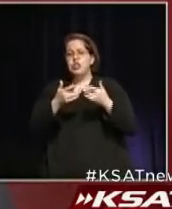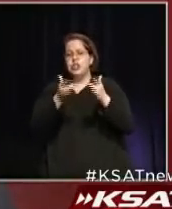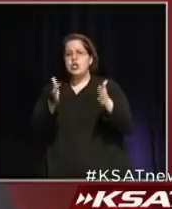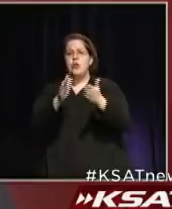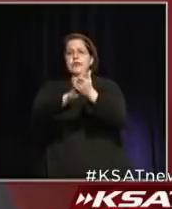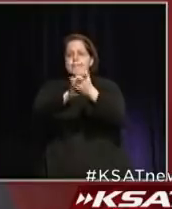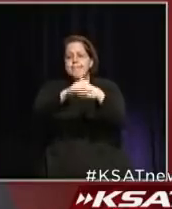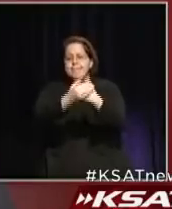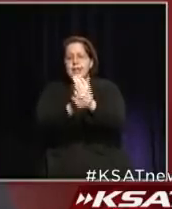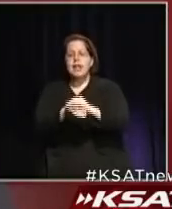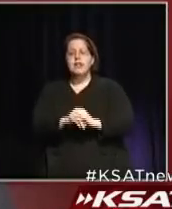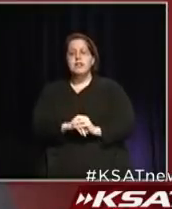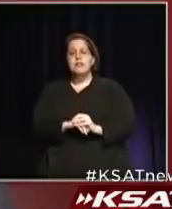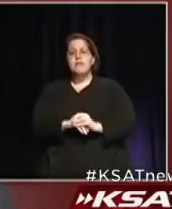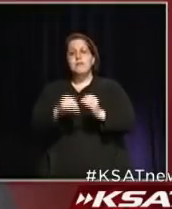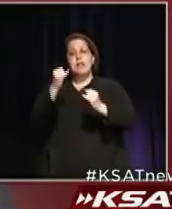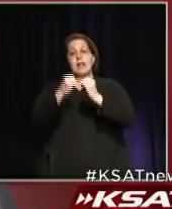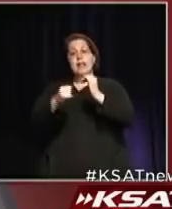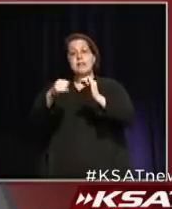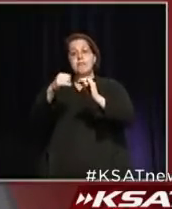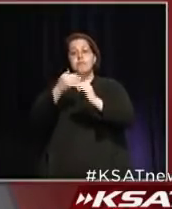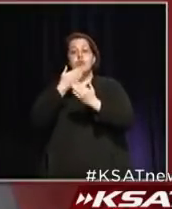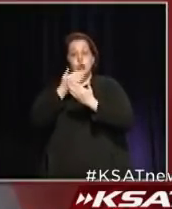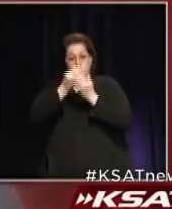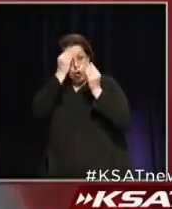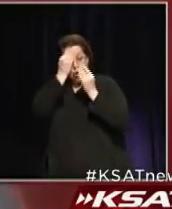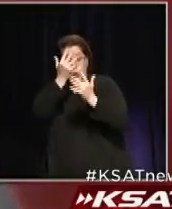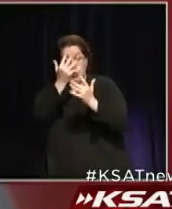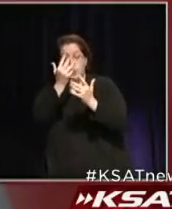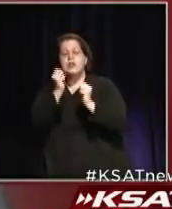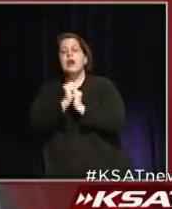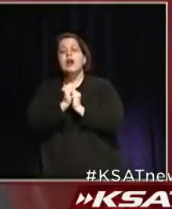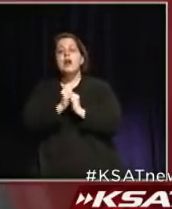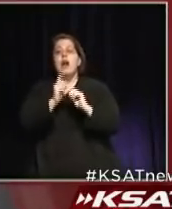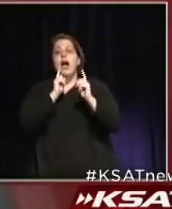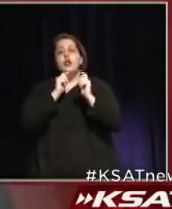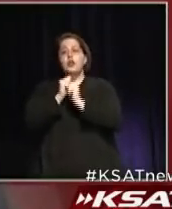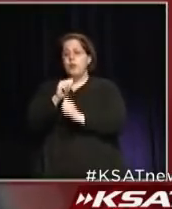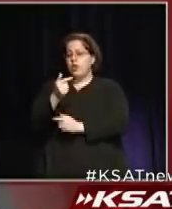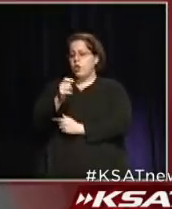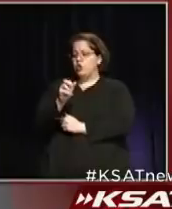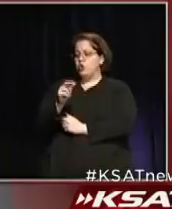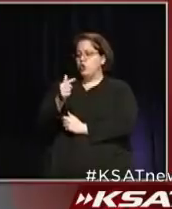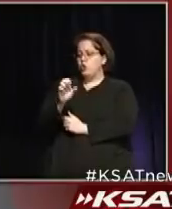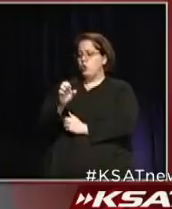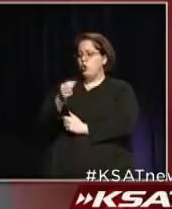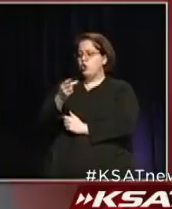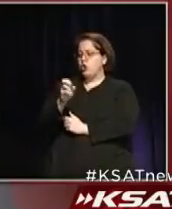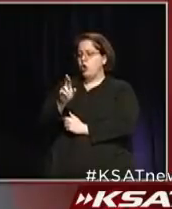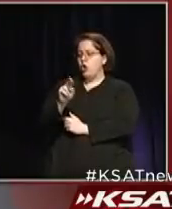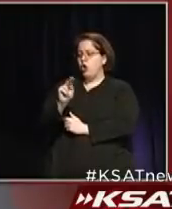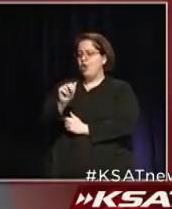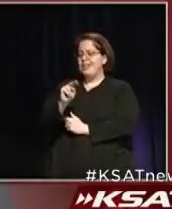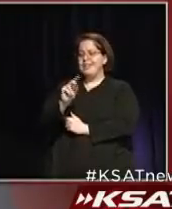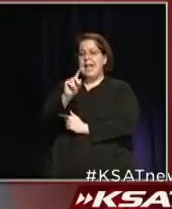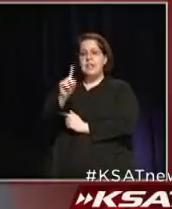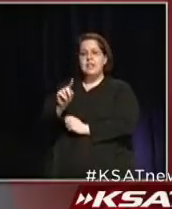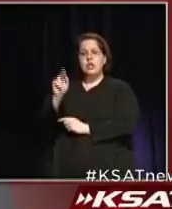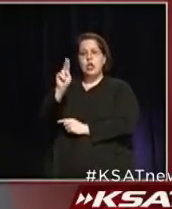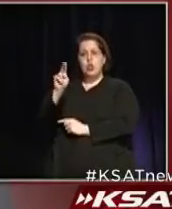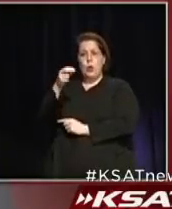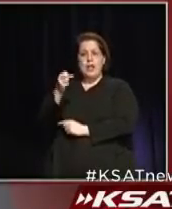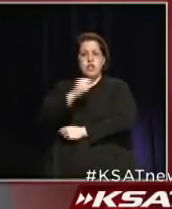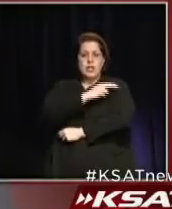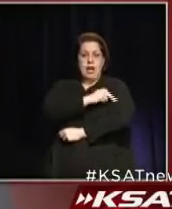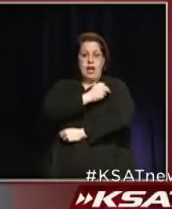hands. Last bit of good news I will share. I did speak with George Hernandez over at the Bexar County Hospital, UHS,